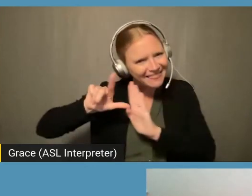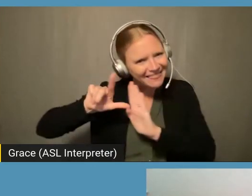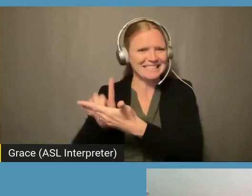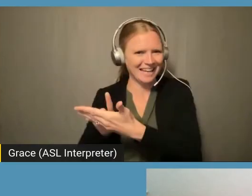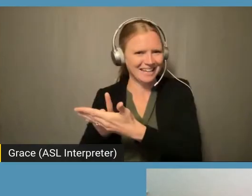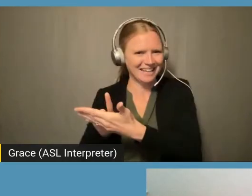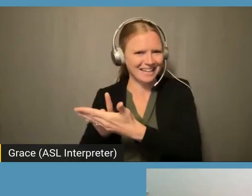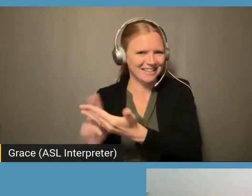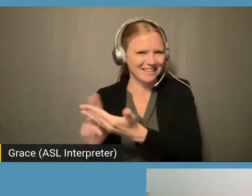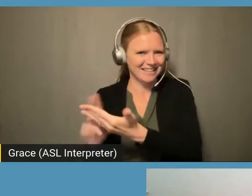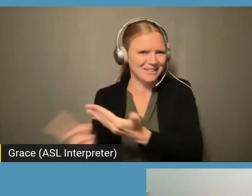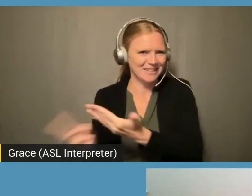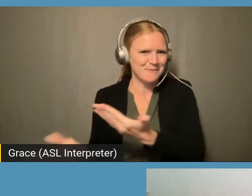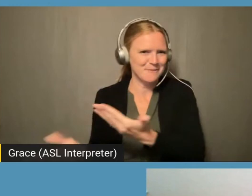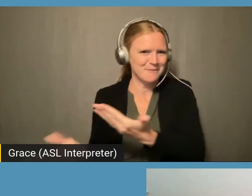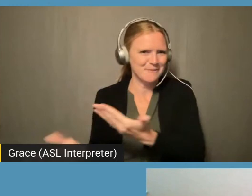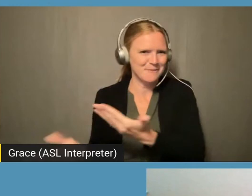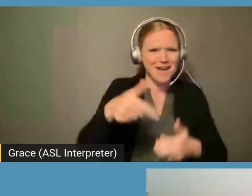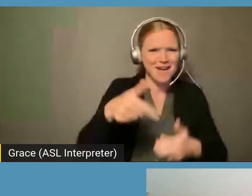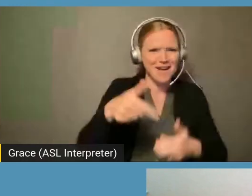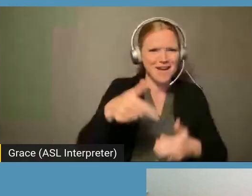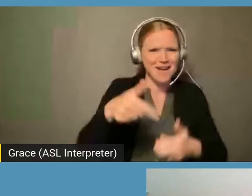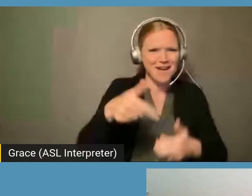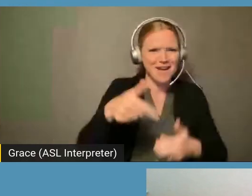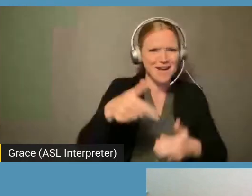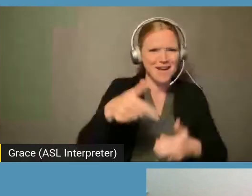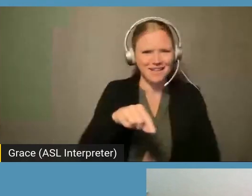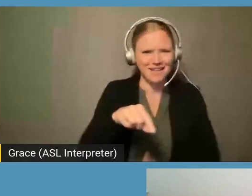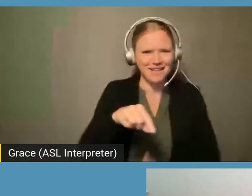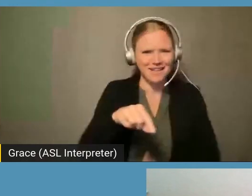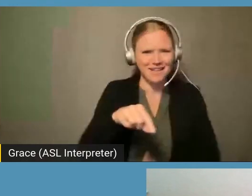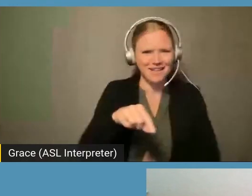and experience, rather than,